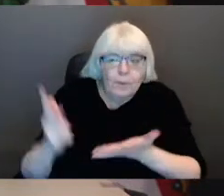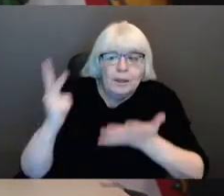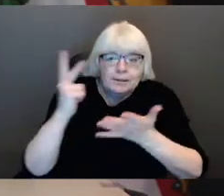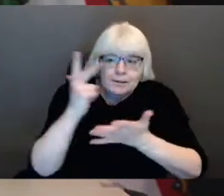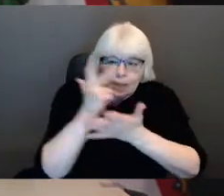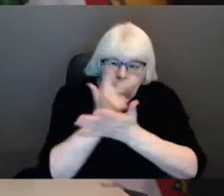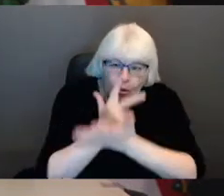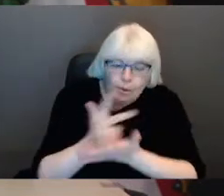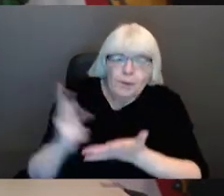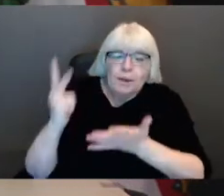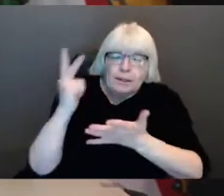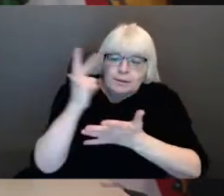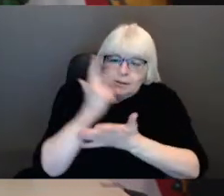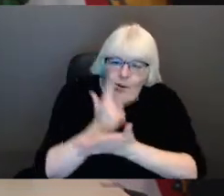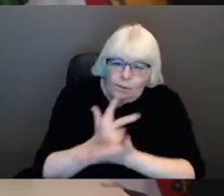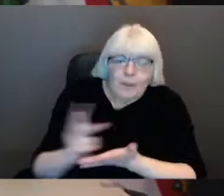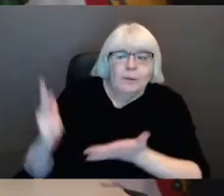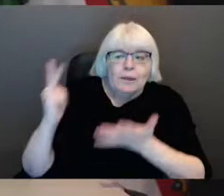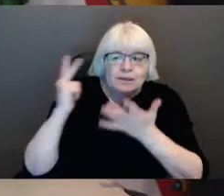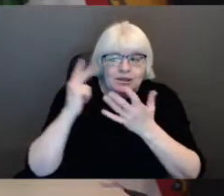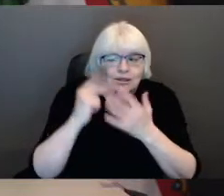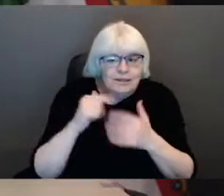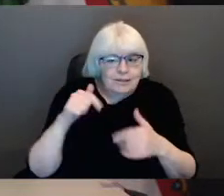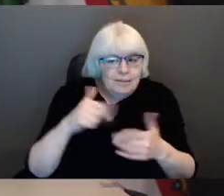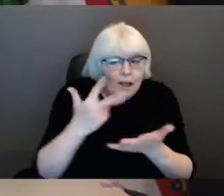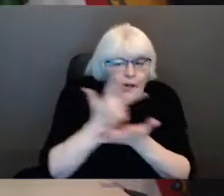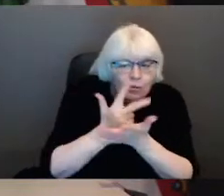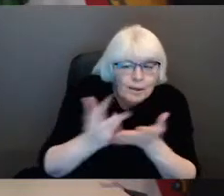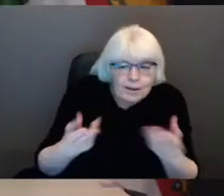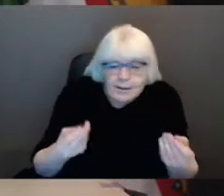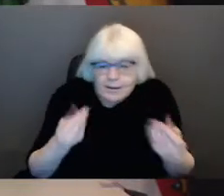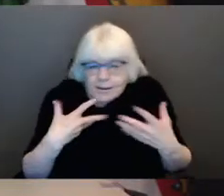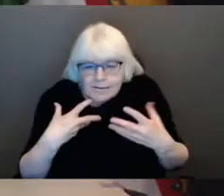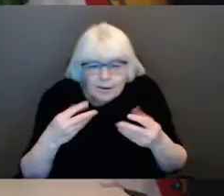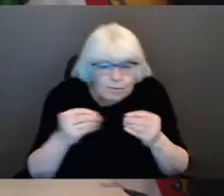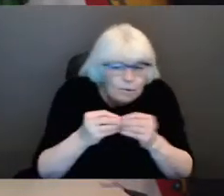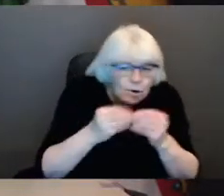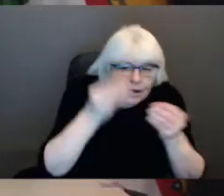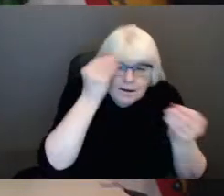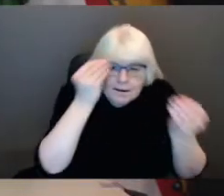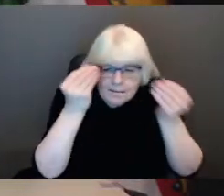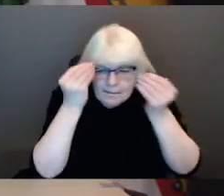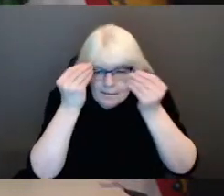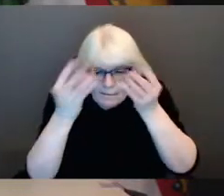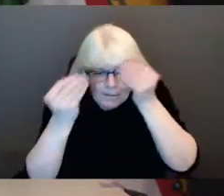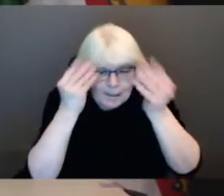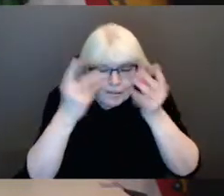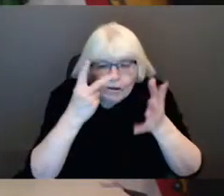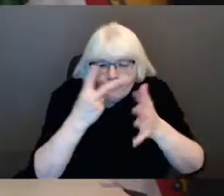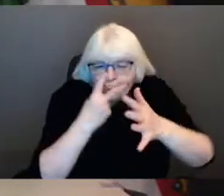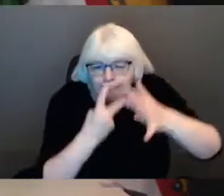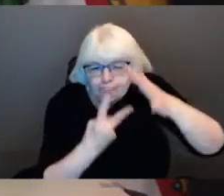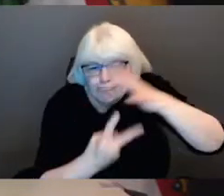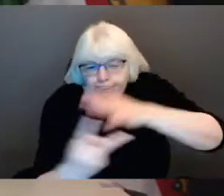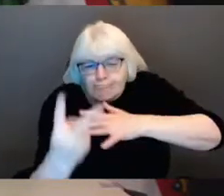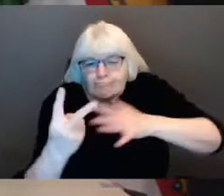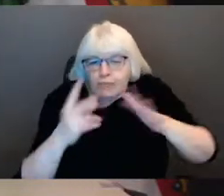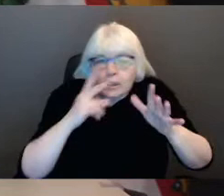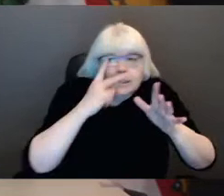decisions upon, based on the projections that we've seen, what we're seeing nationally and regionally. And so it would be